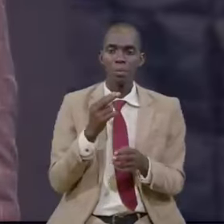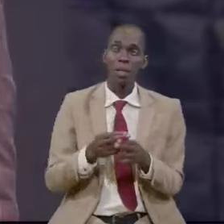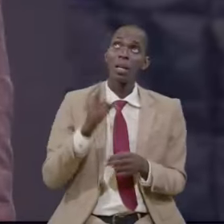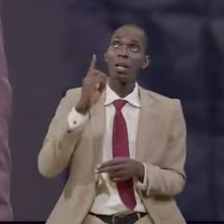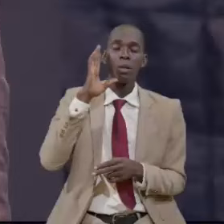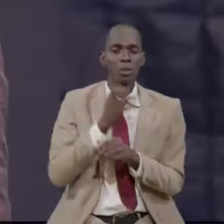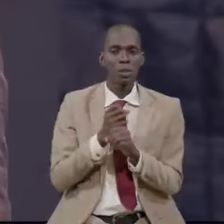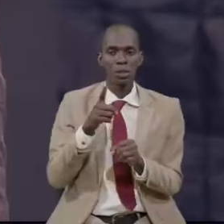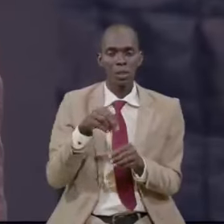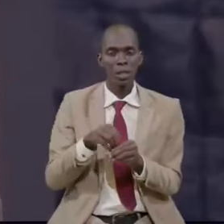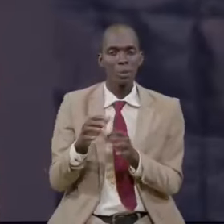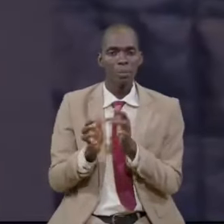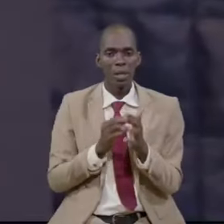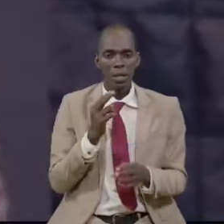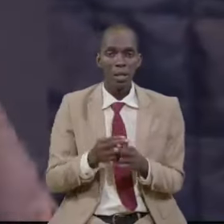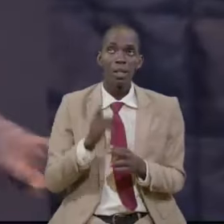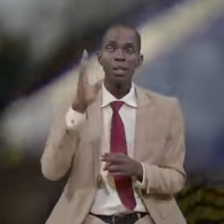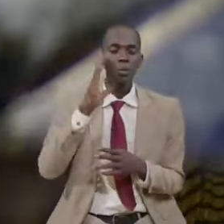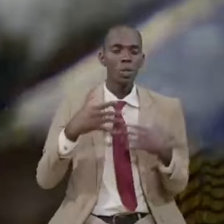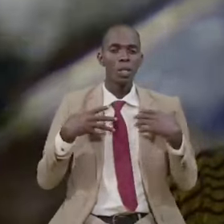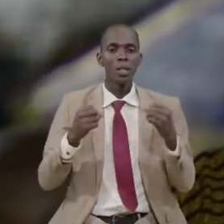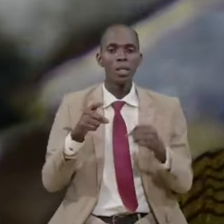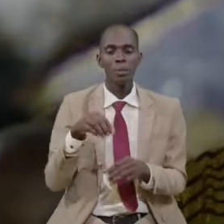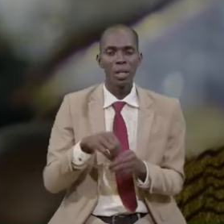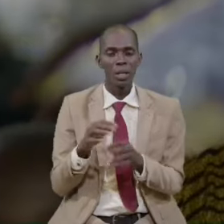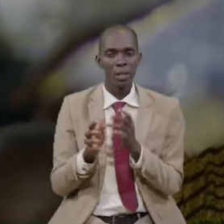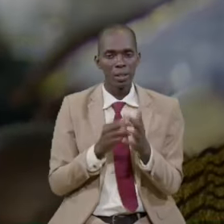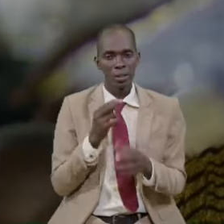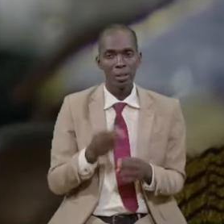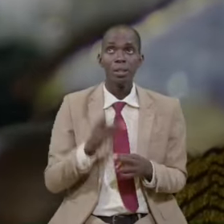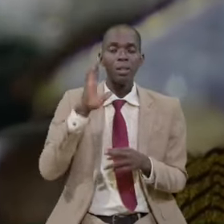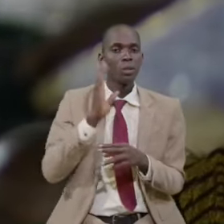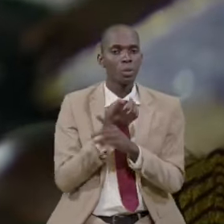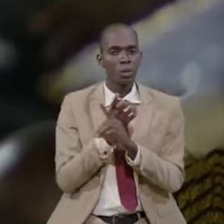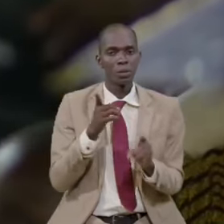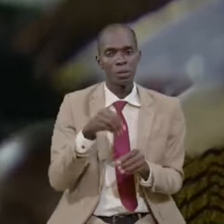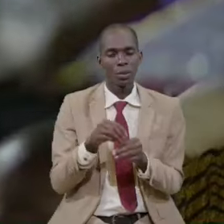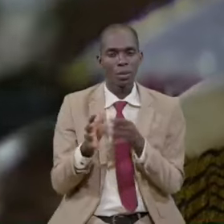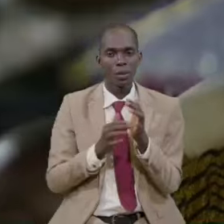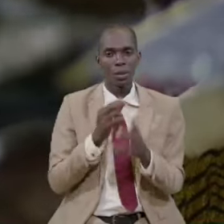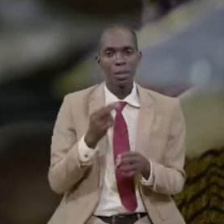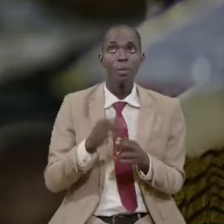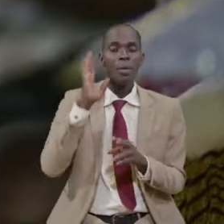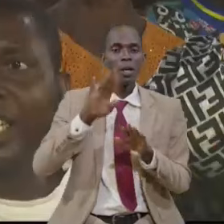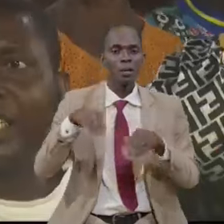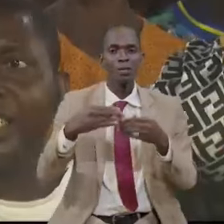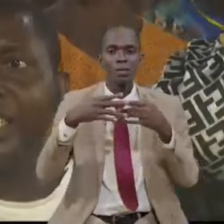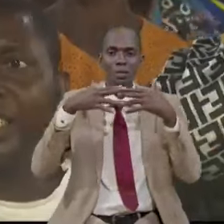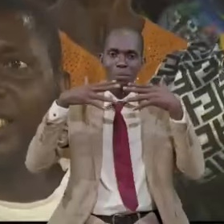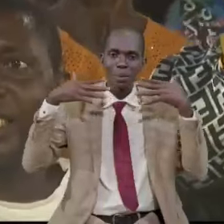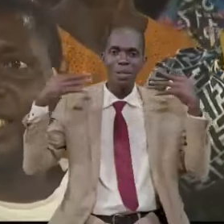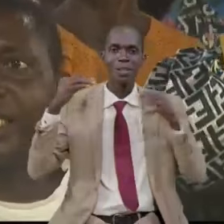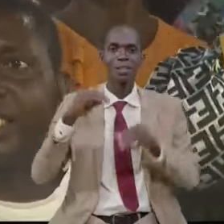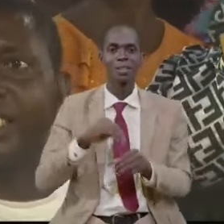you. It will deliver you. It will put a smile on your face. And the people who see